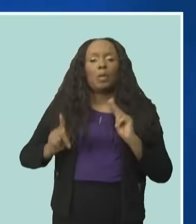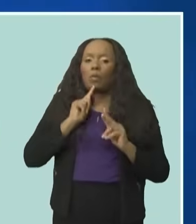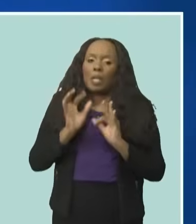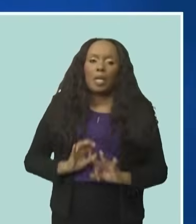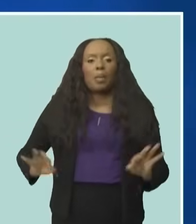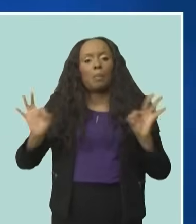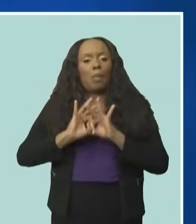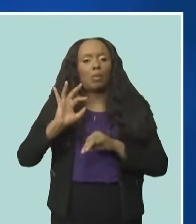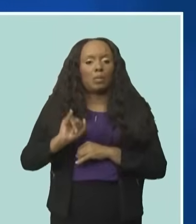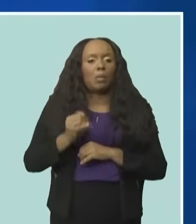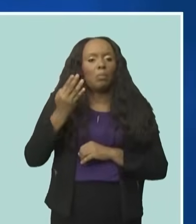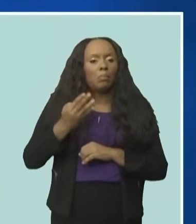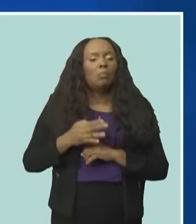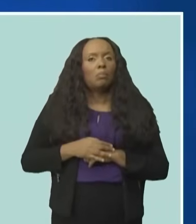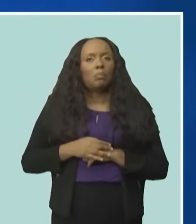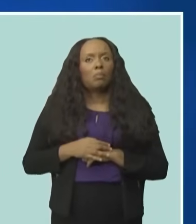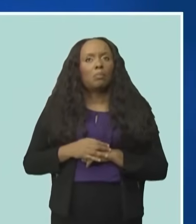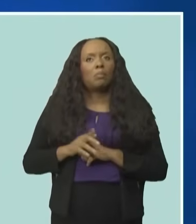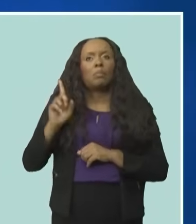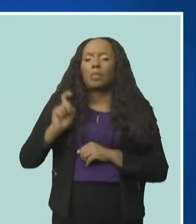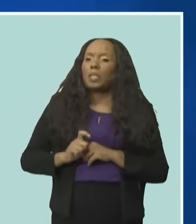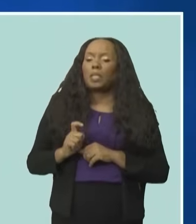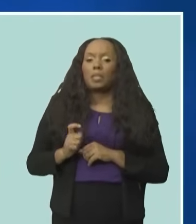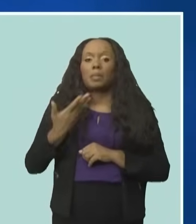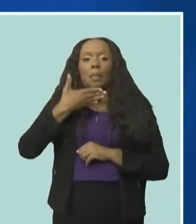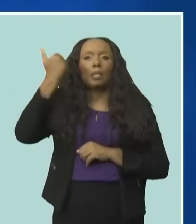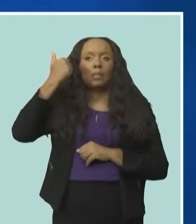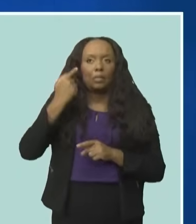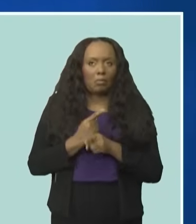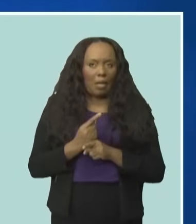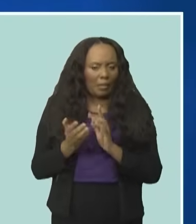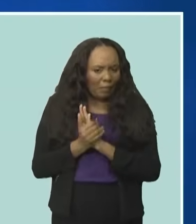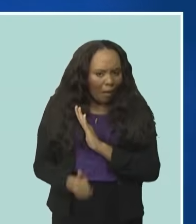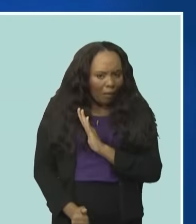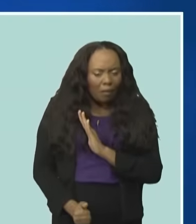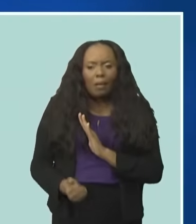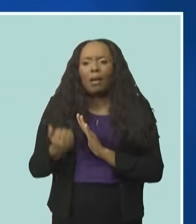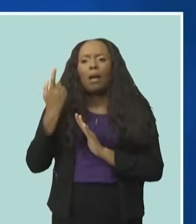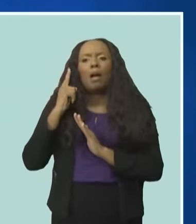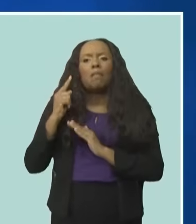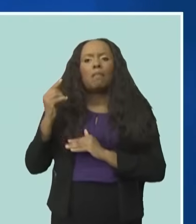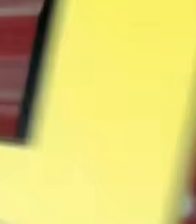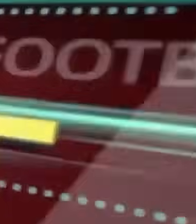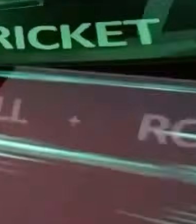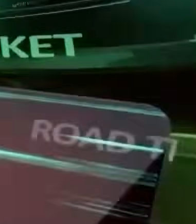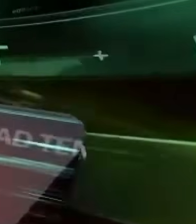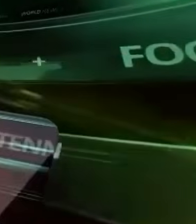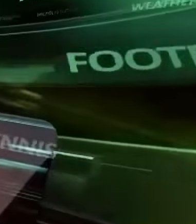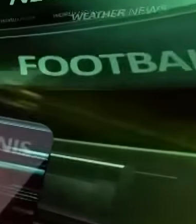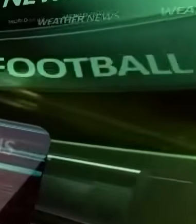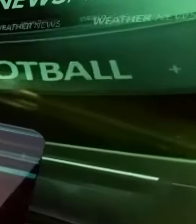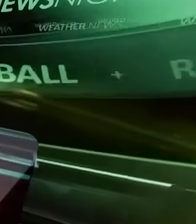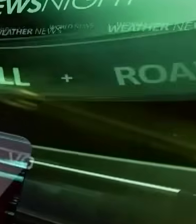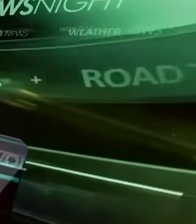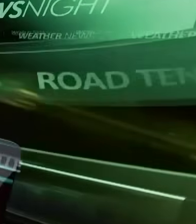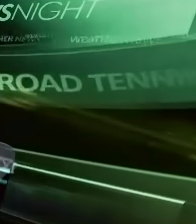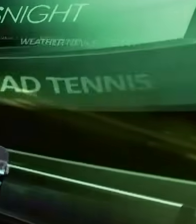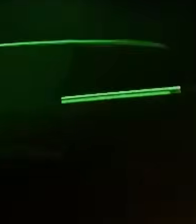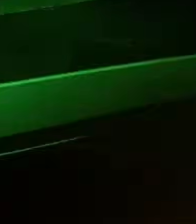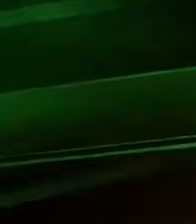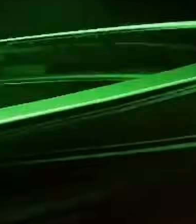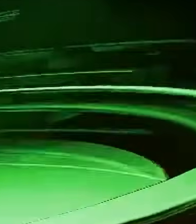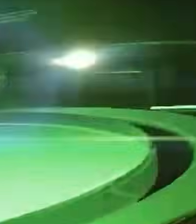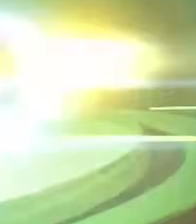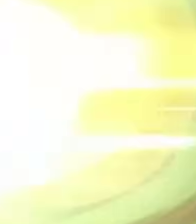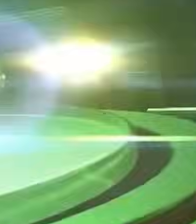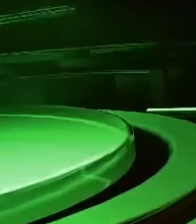hotel. We need to attract and select the right talent to set up the hotel for success. Sports Night is brought